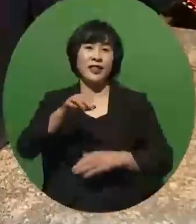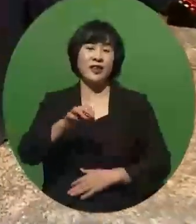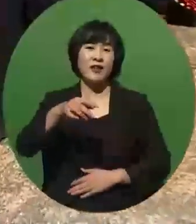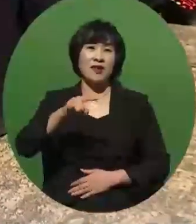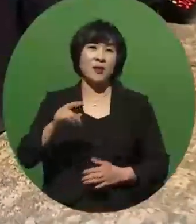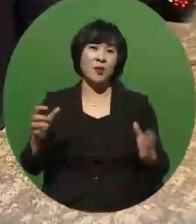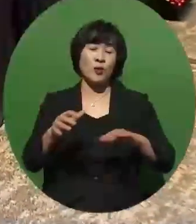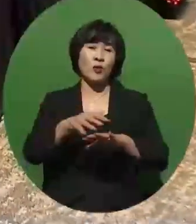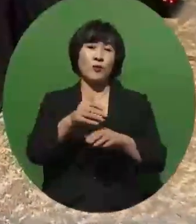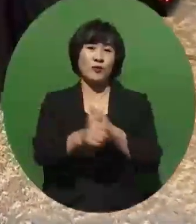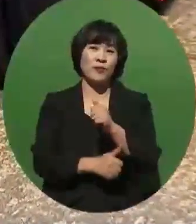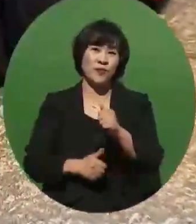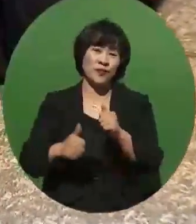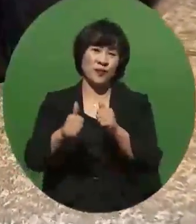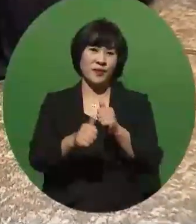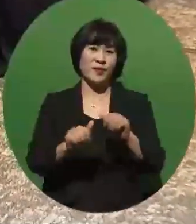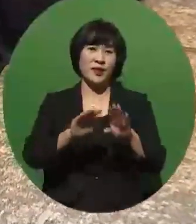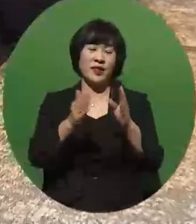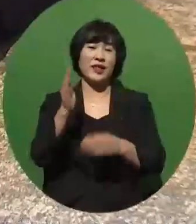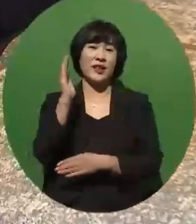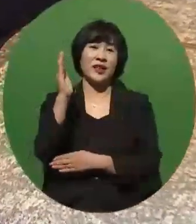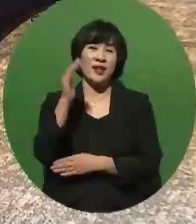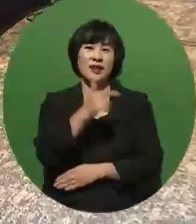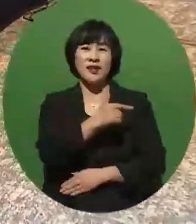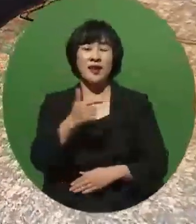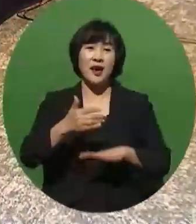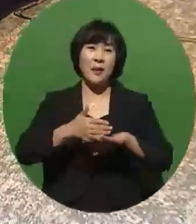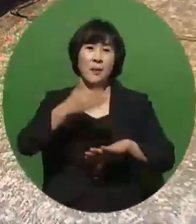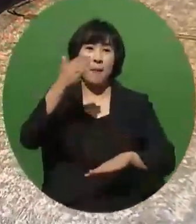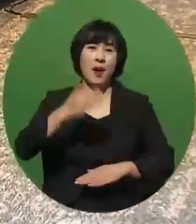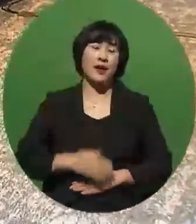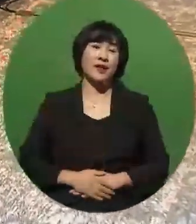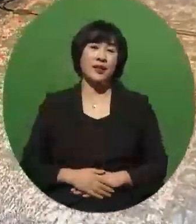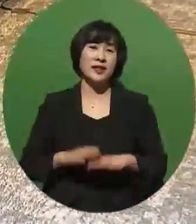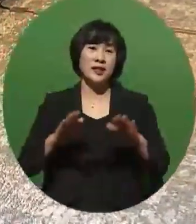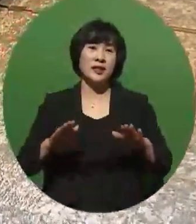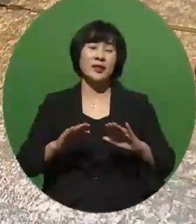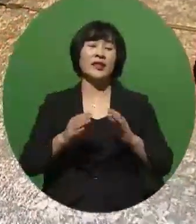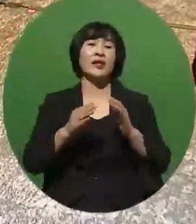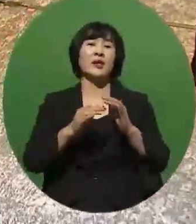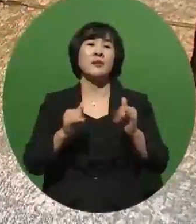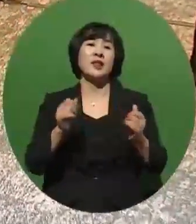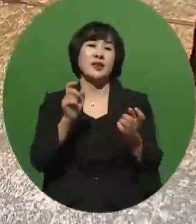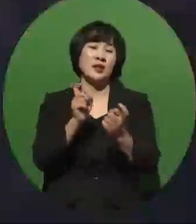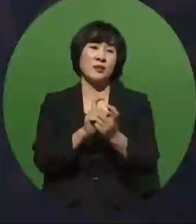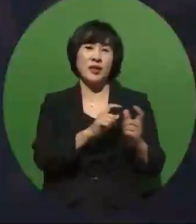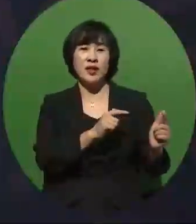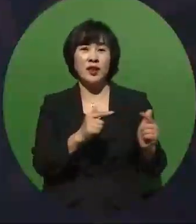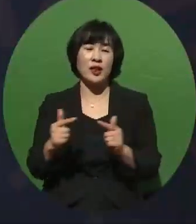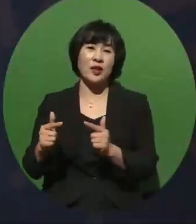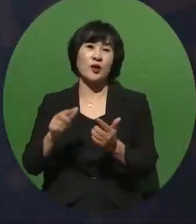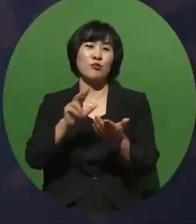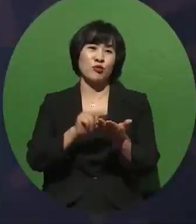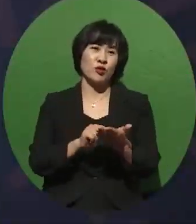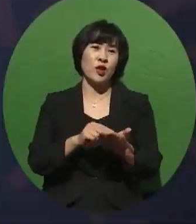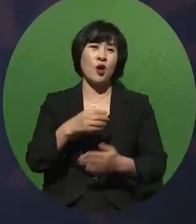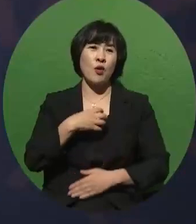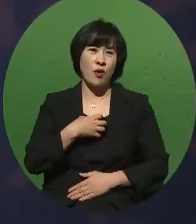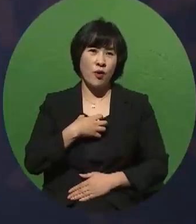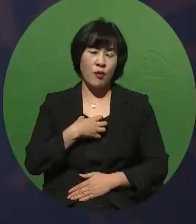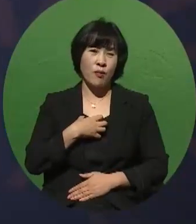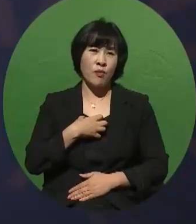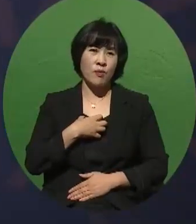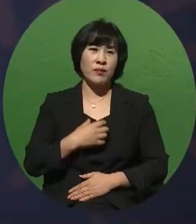Thank you very much, Mr. Kim Sung-jae, the Executive Director of the Kim Dae-jung Peace Center. He's just mentioned about